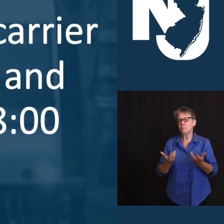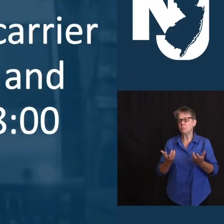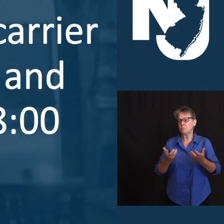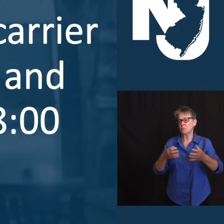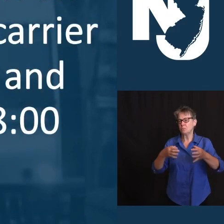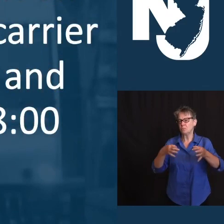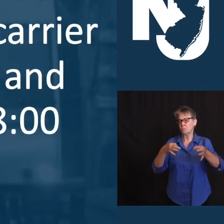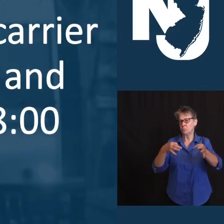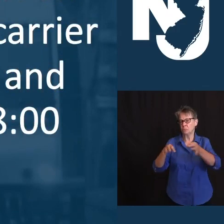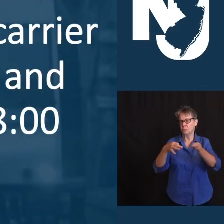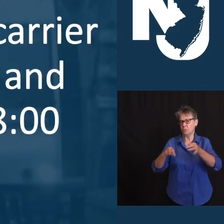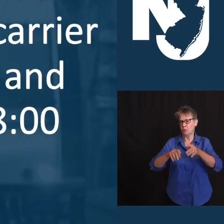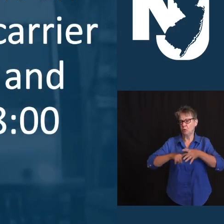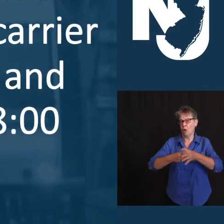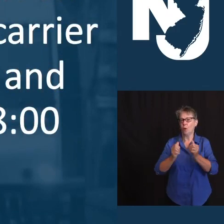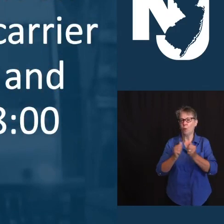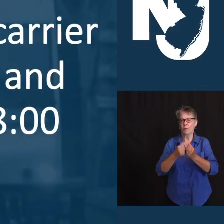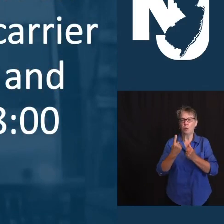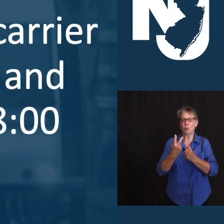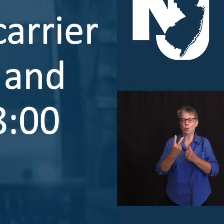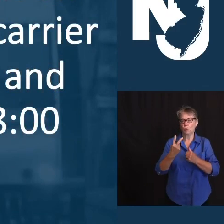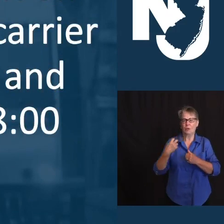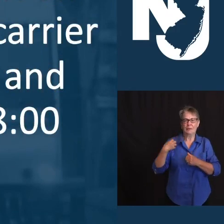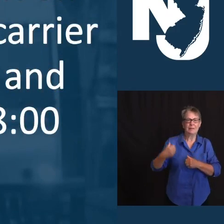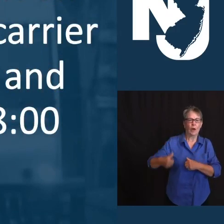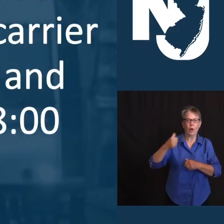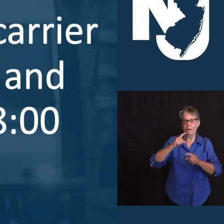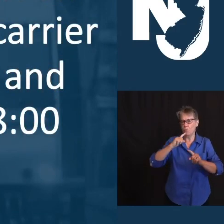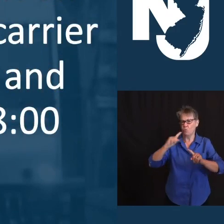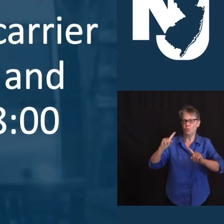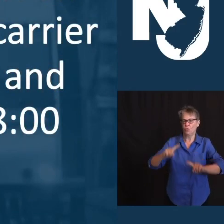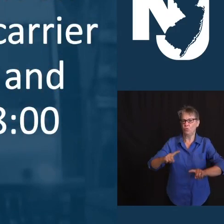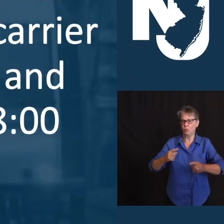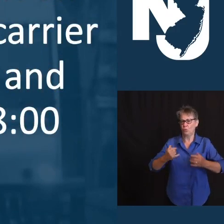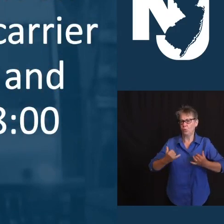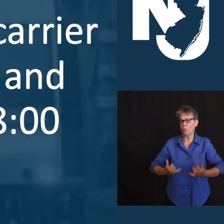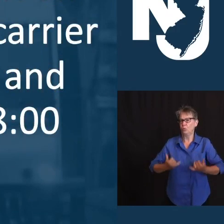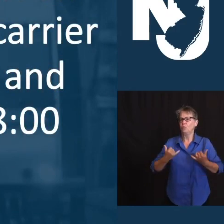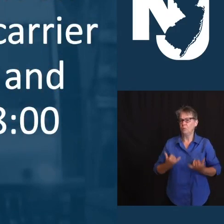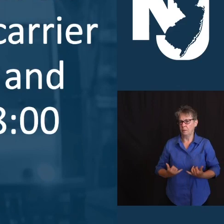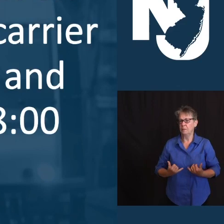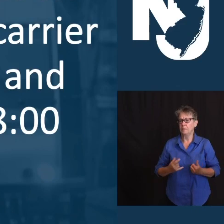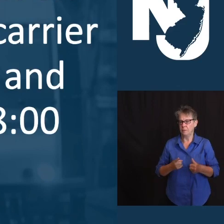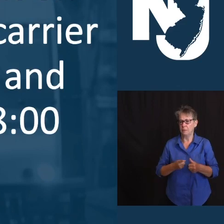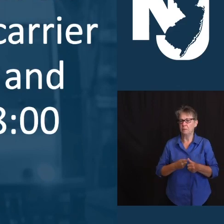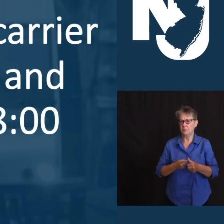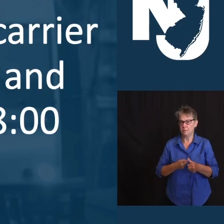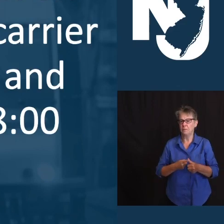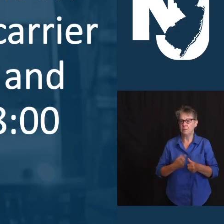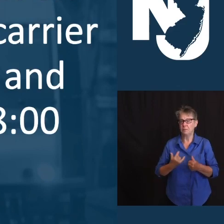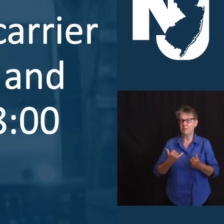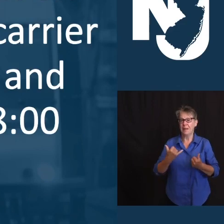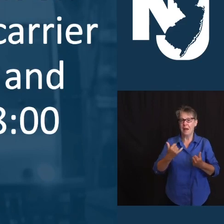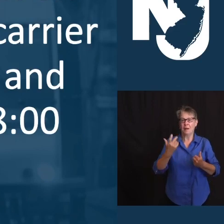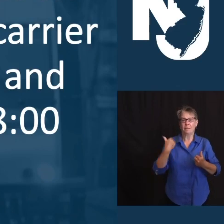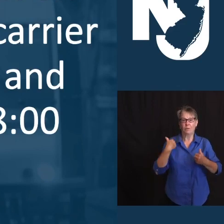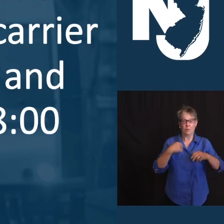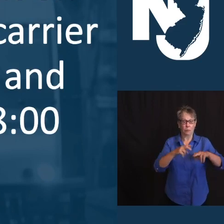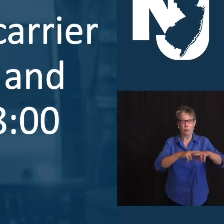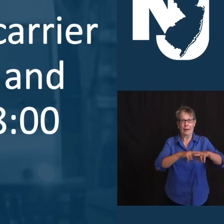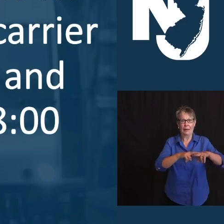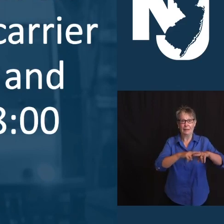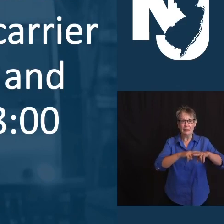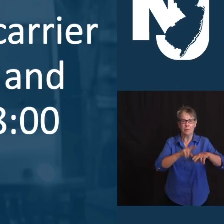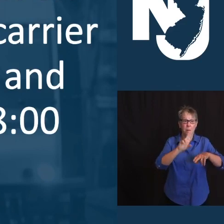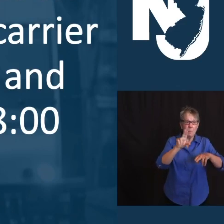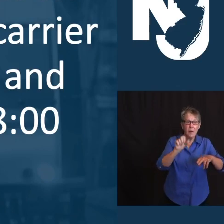the 50% capacity limits currently enforced on NJ Transit and private carrier buses, trains, light